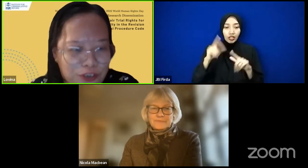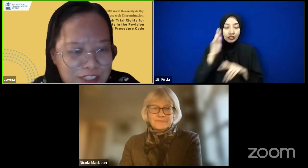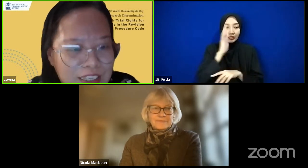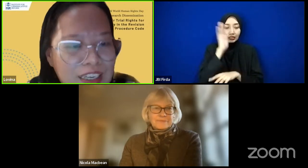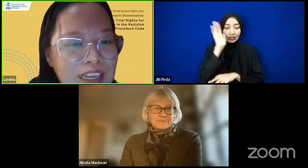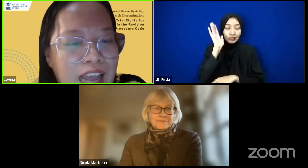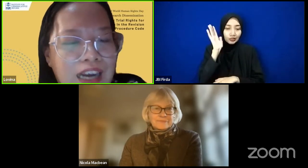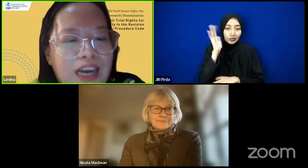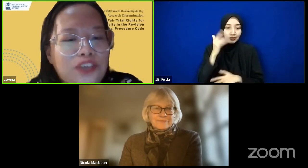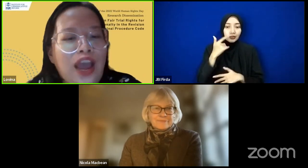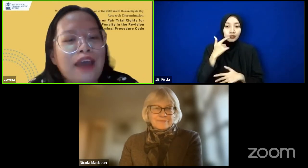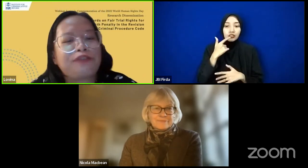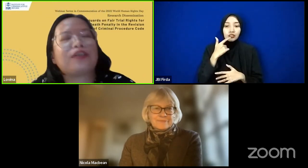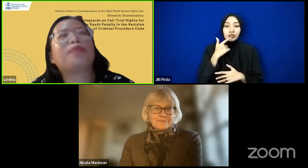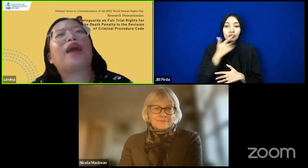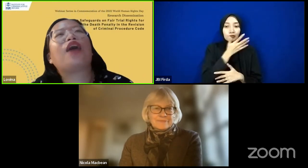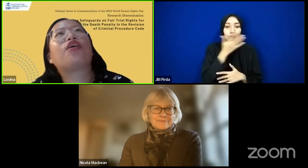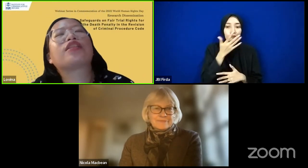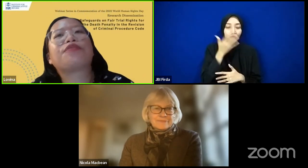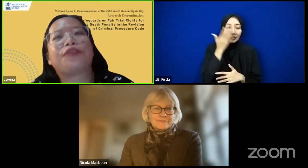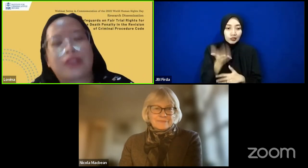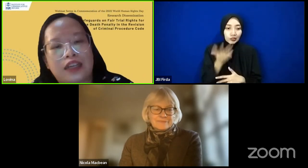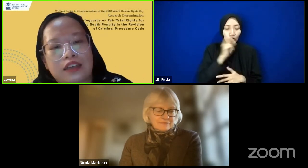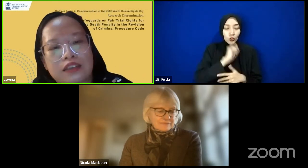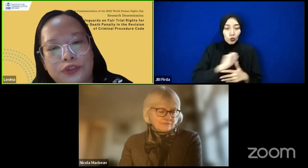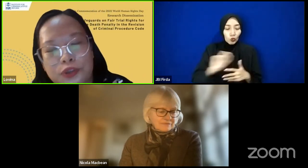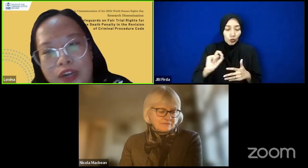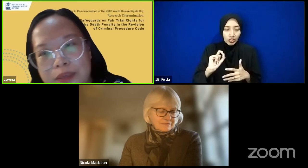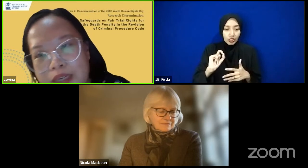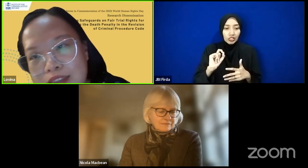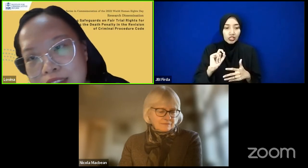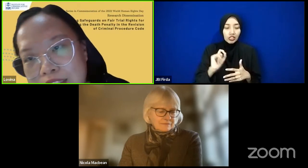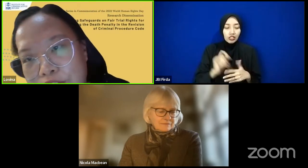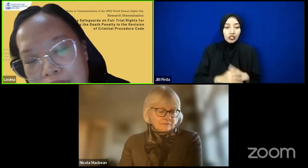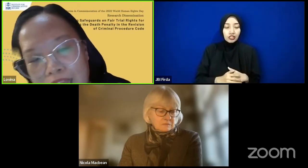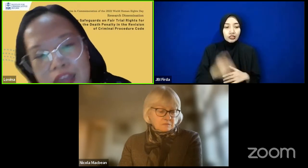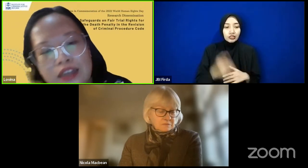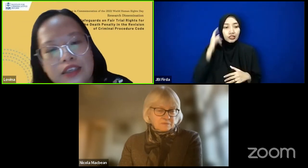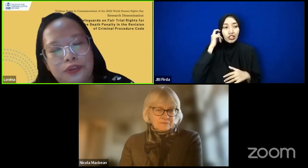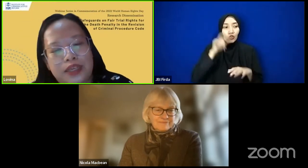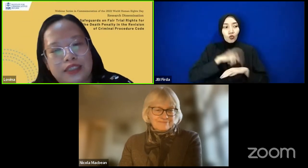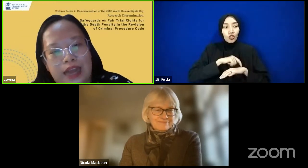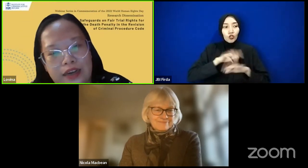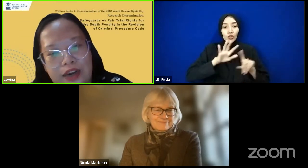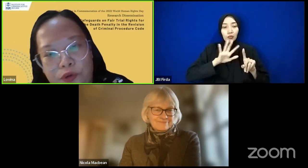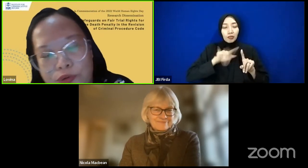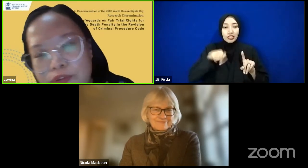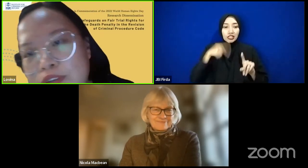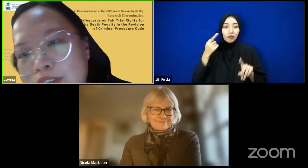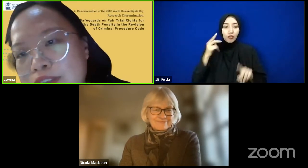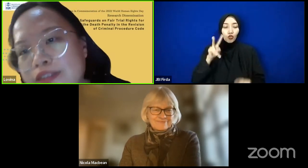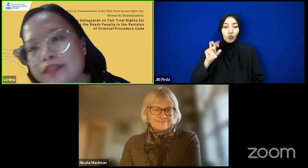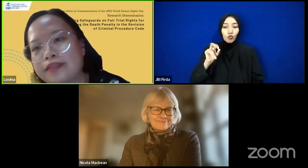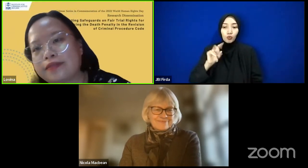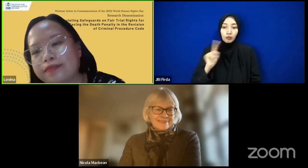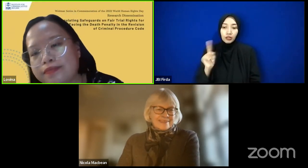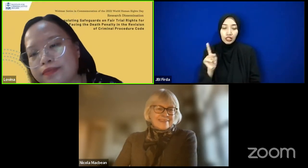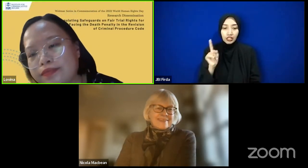of course. You have about 15 to 20 minutes, Nicola. You may start now.